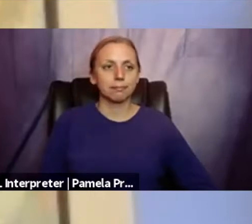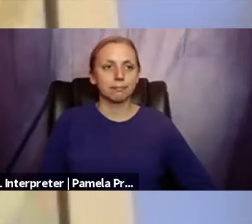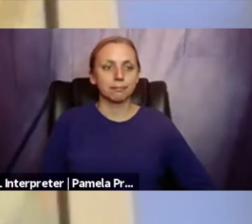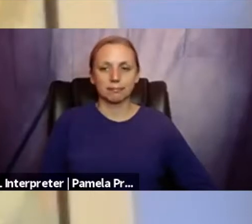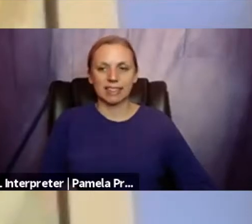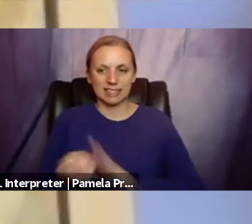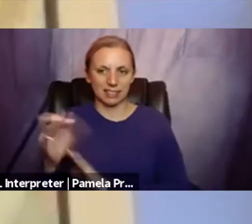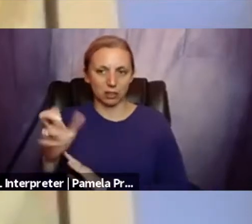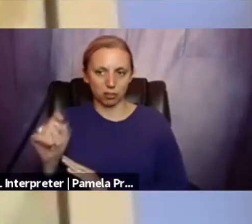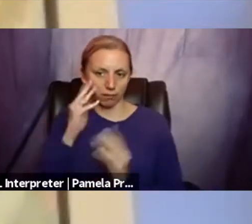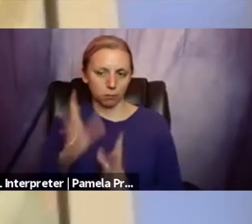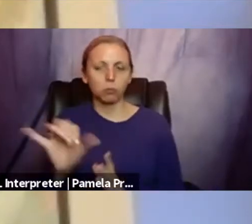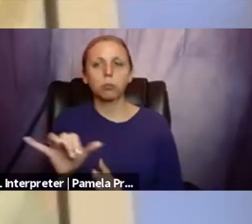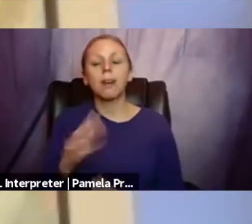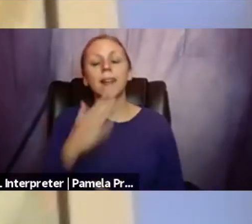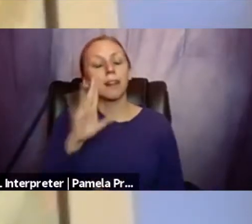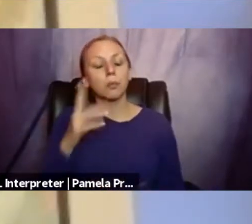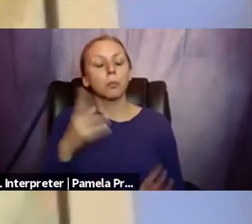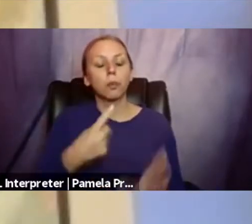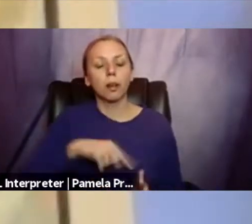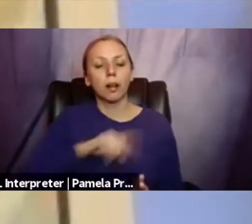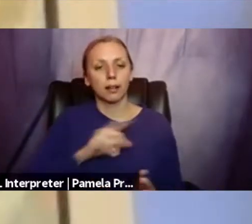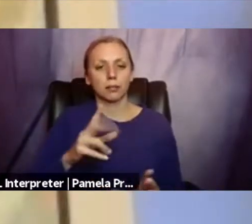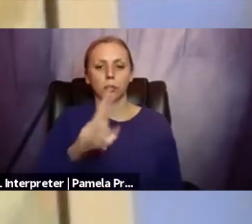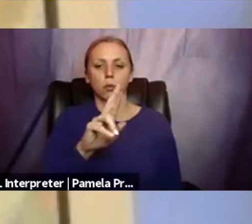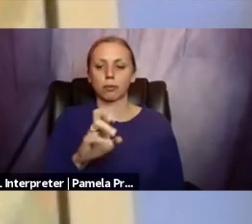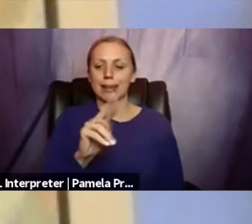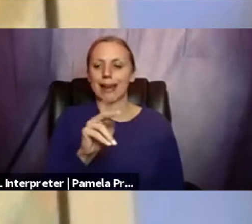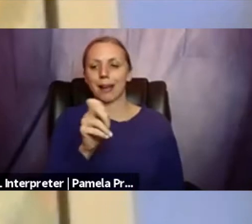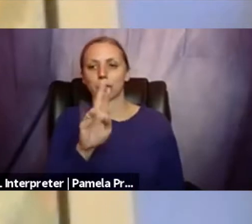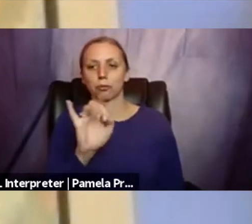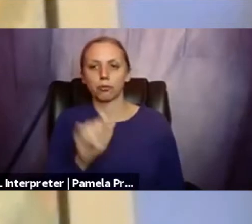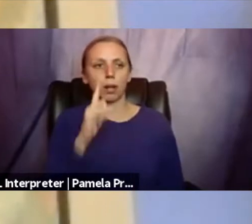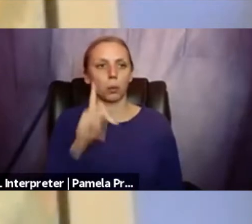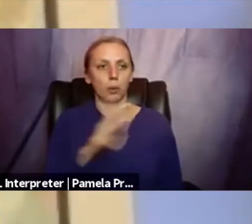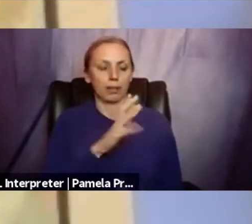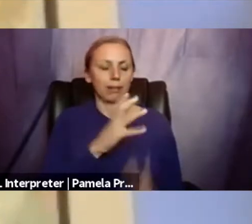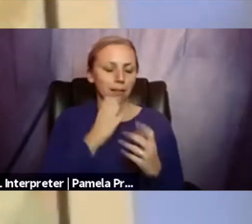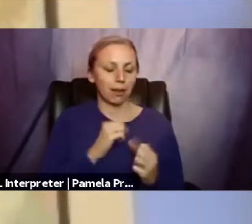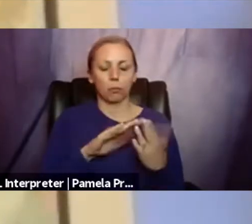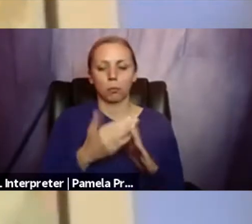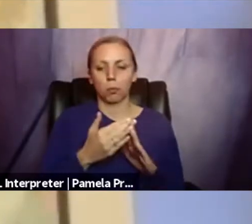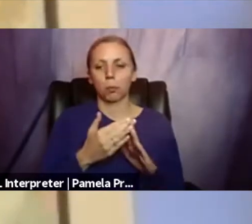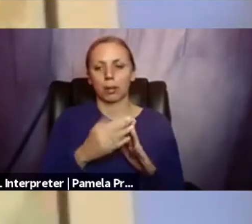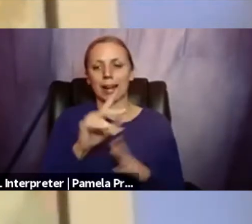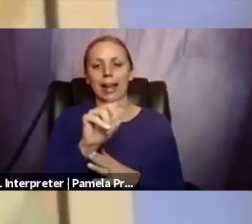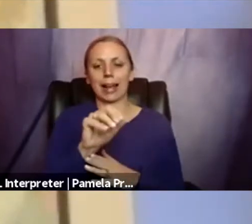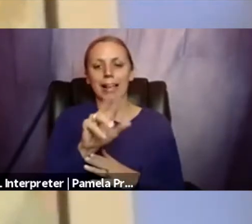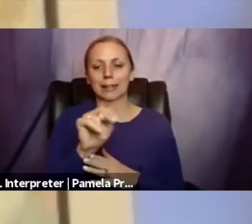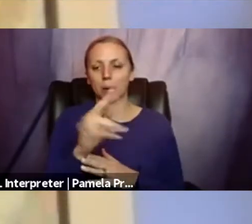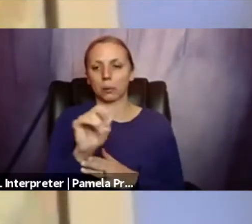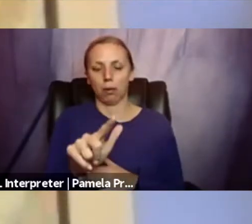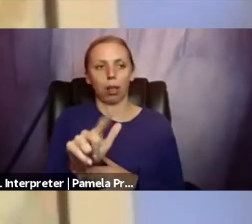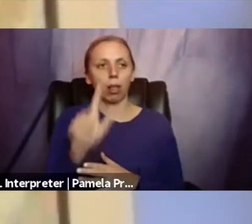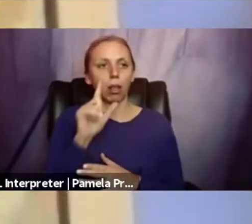Thank you for joining us for Re-Entering with Care, a community town hall, the 4th event in our 5-part Redefining Practice series with